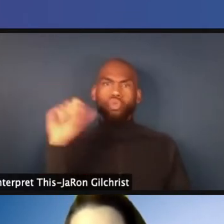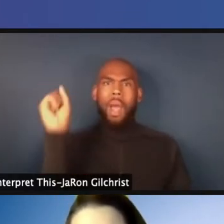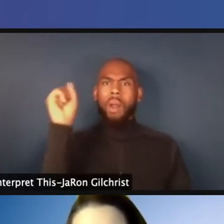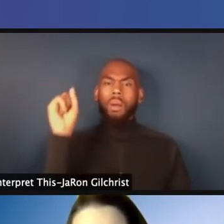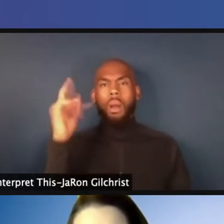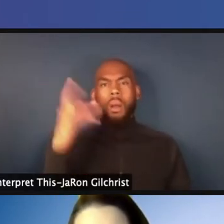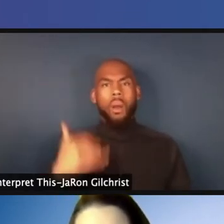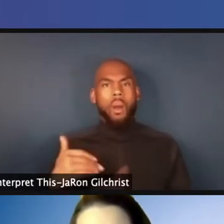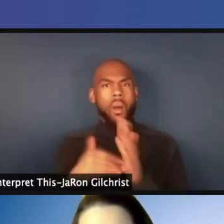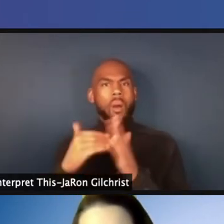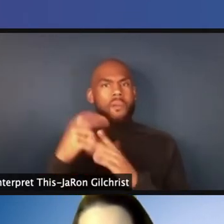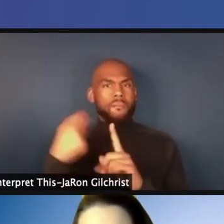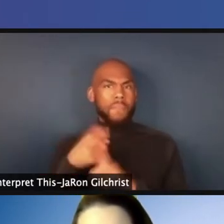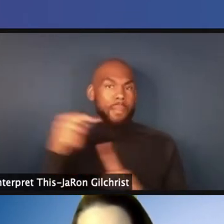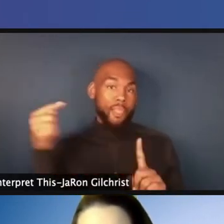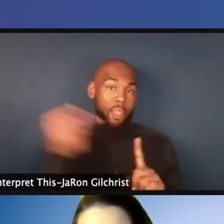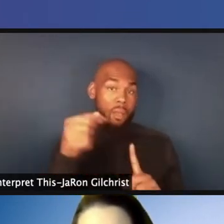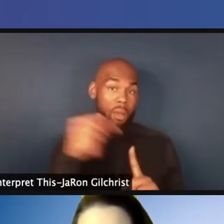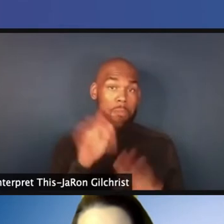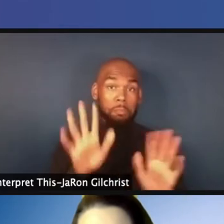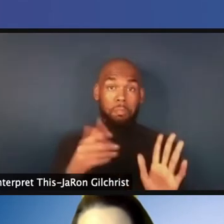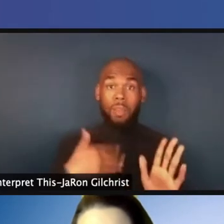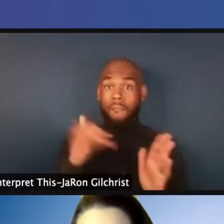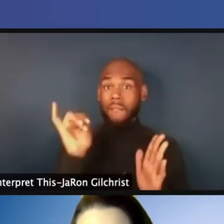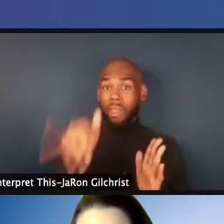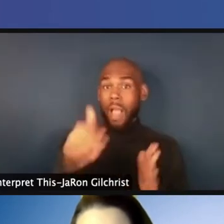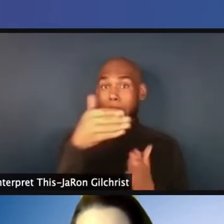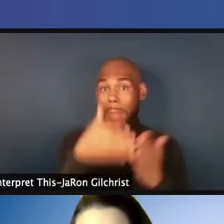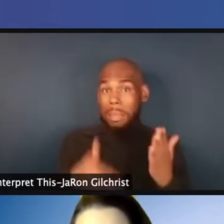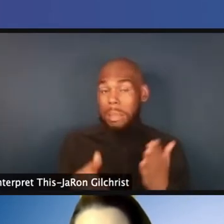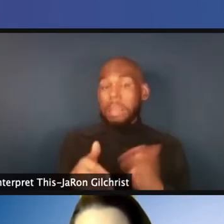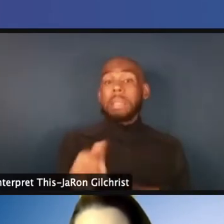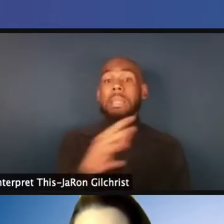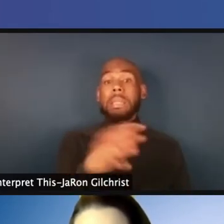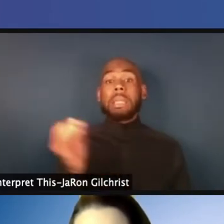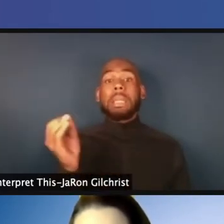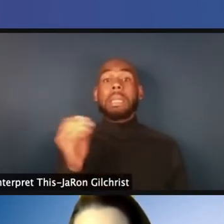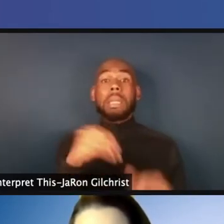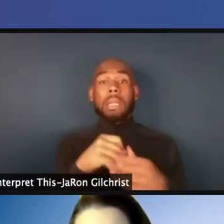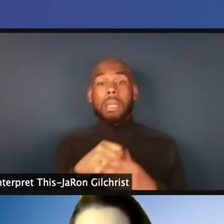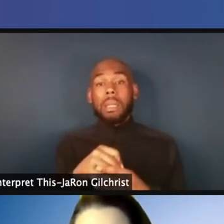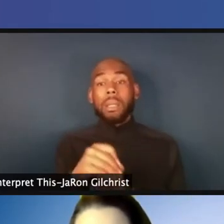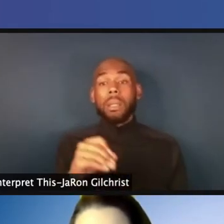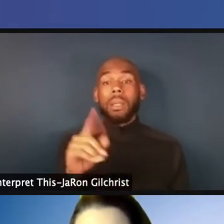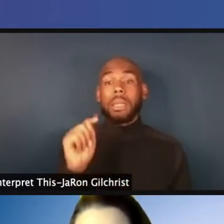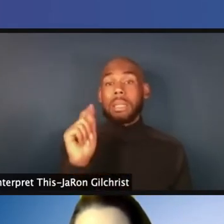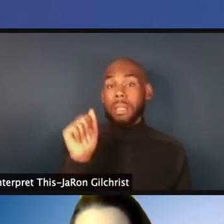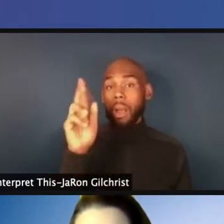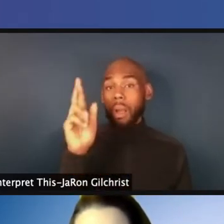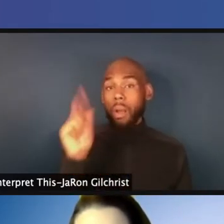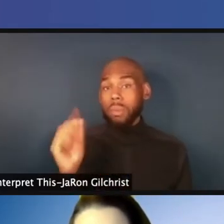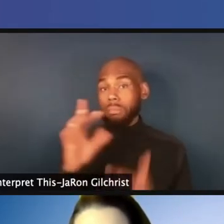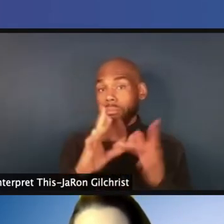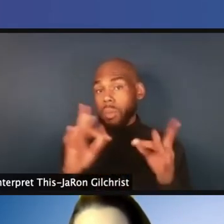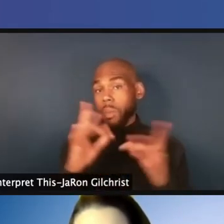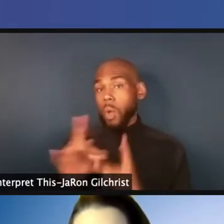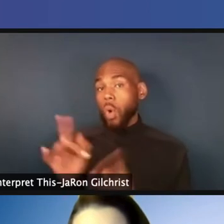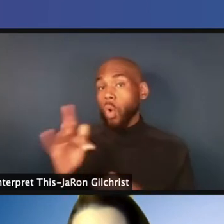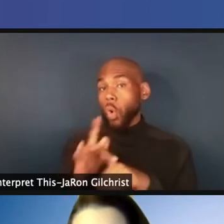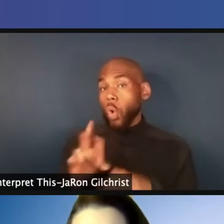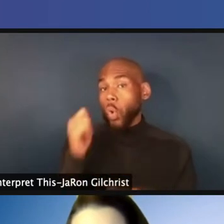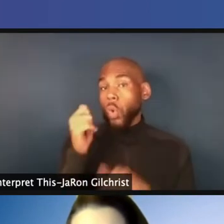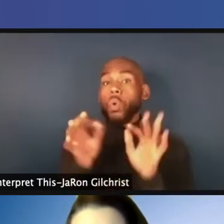from. So there's that piece of it, first of all. And then, you know, in the, as Tara alluded to earlier, it was really